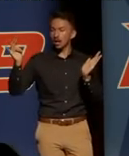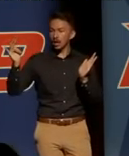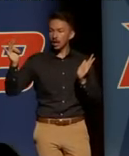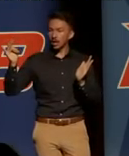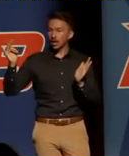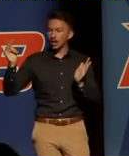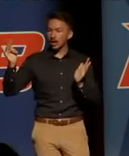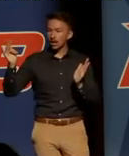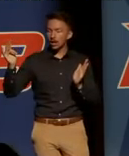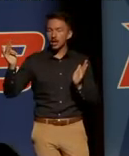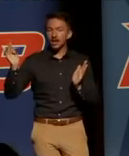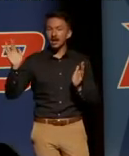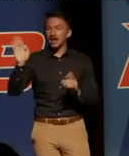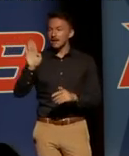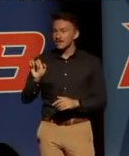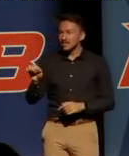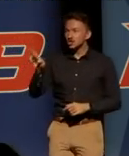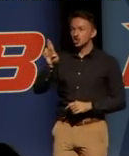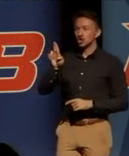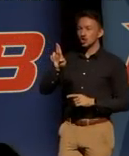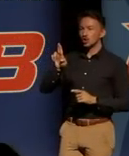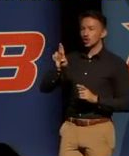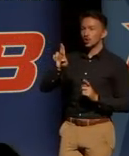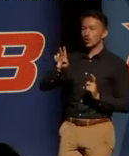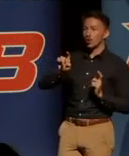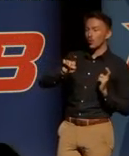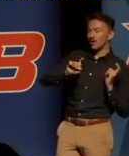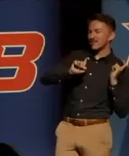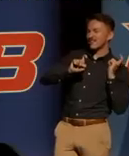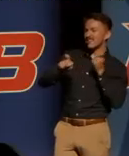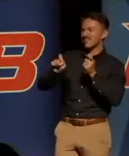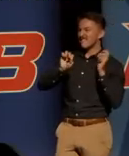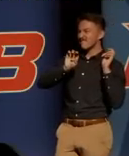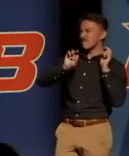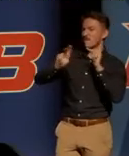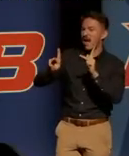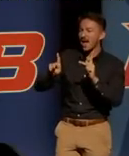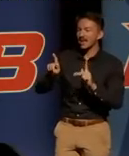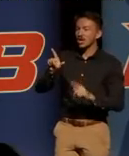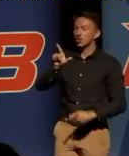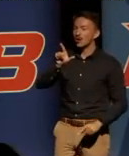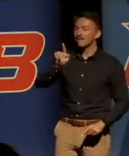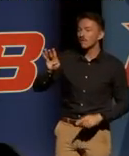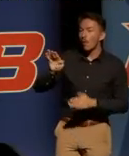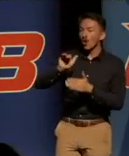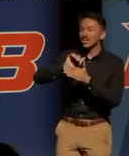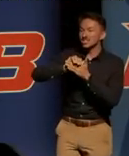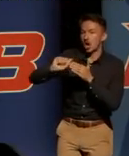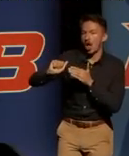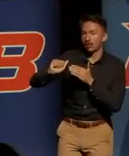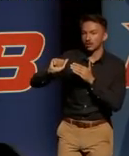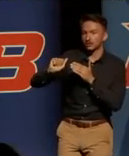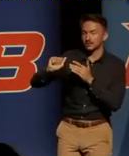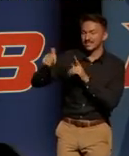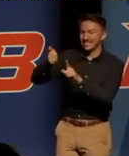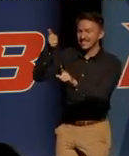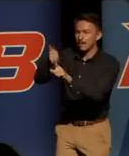for every appropriated dollar, Boise State returns a $24 impact. Isn't that incredible?